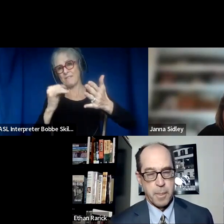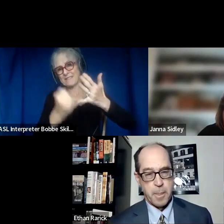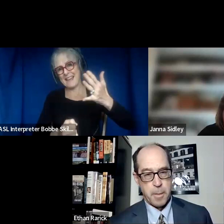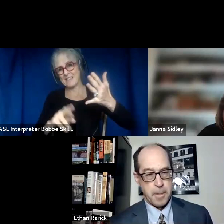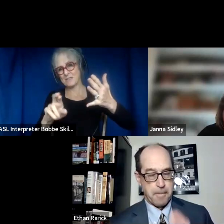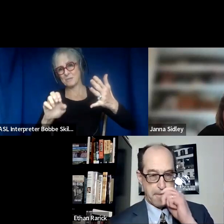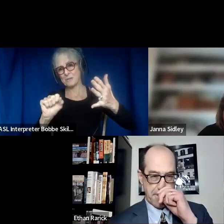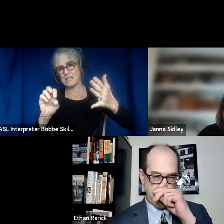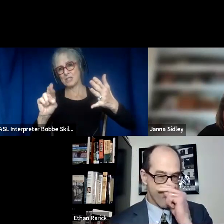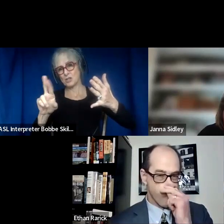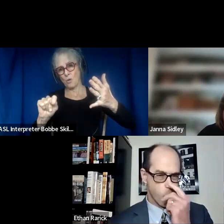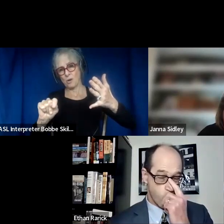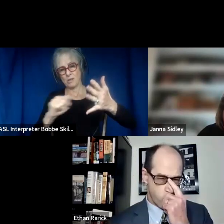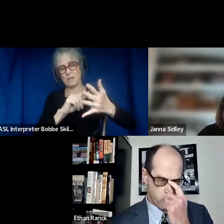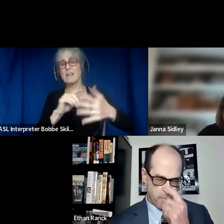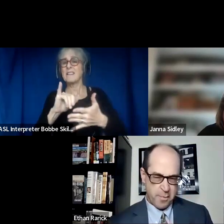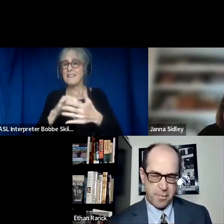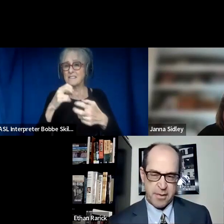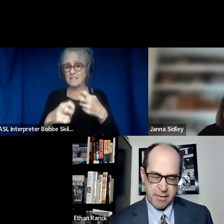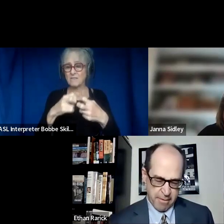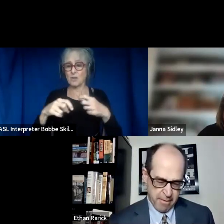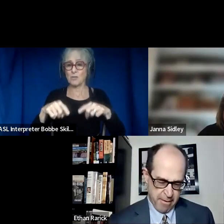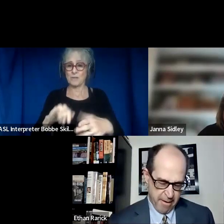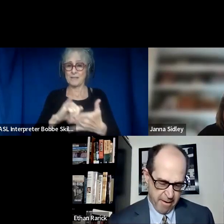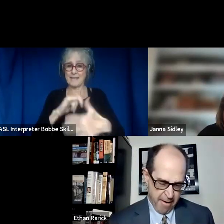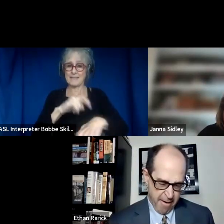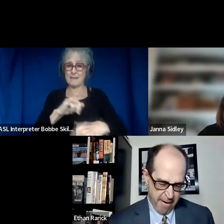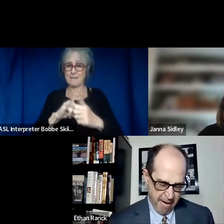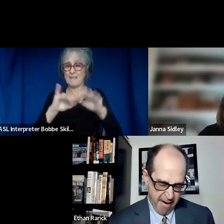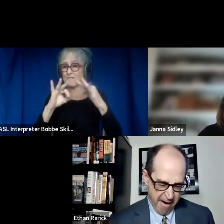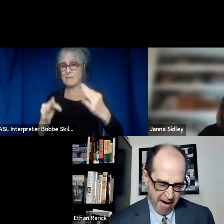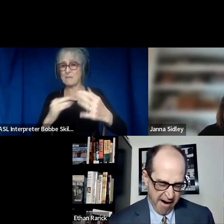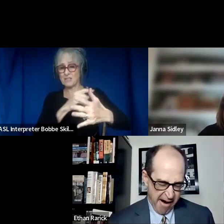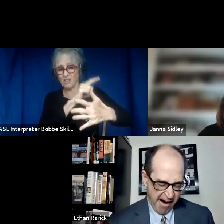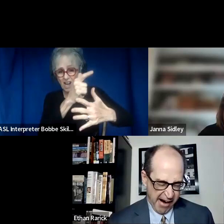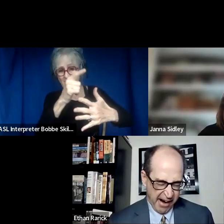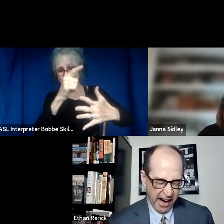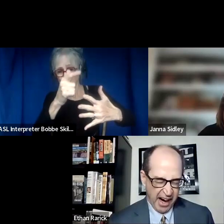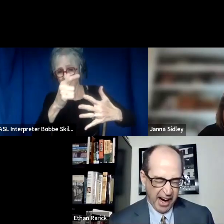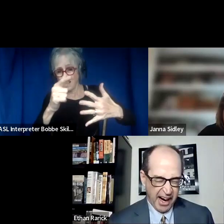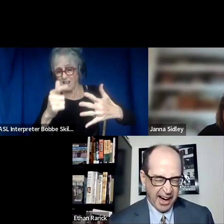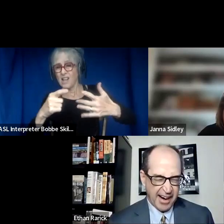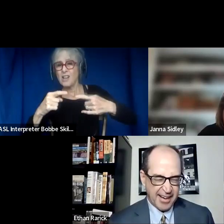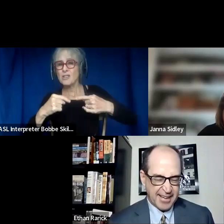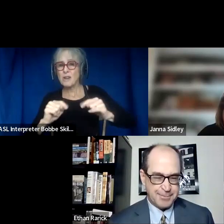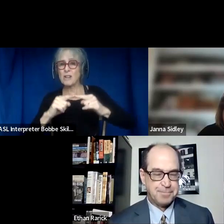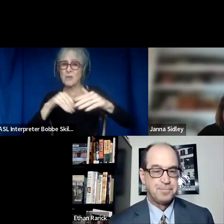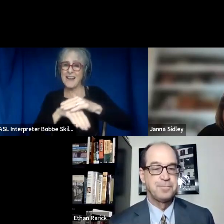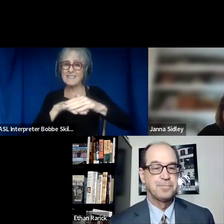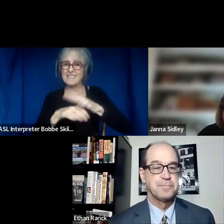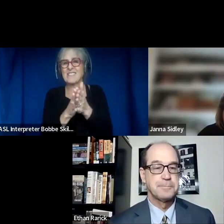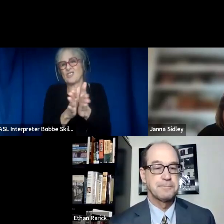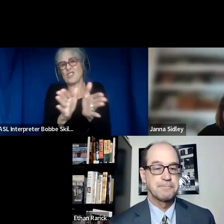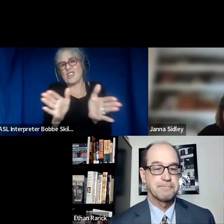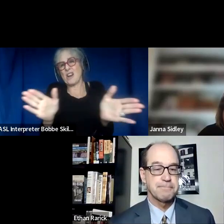difficult. During that time that families are navigating and trying to access these generic resources that they